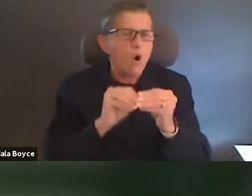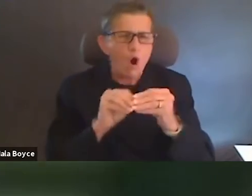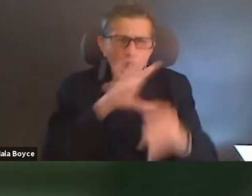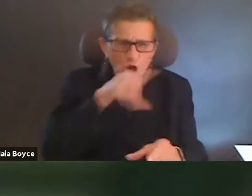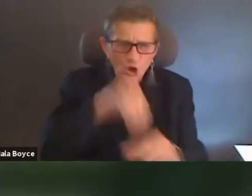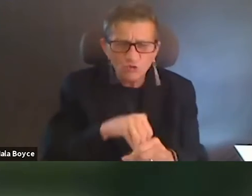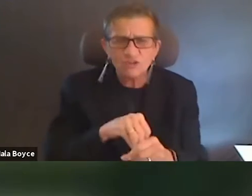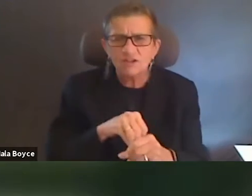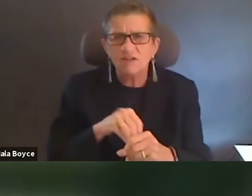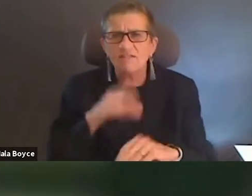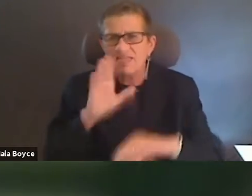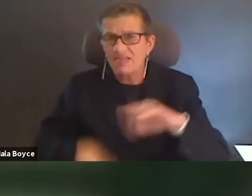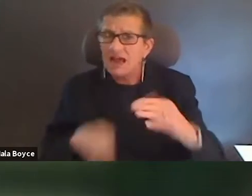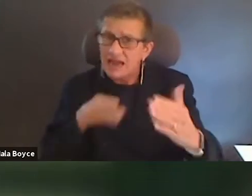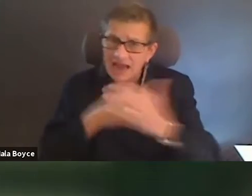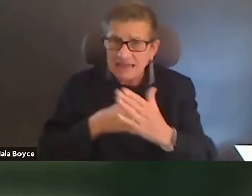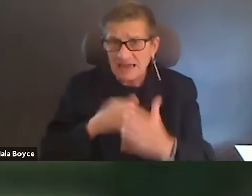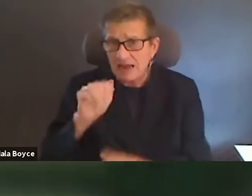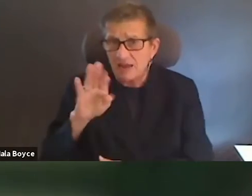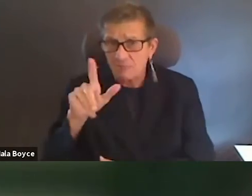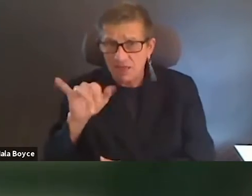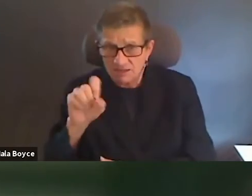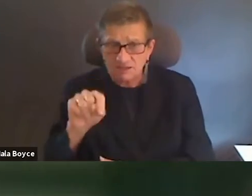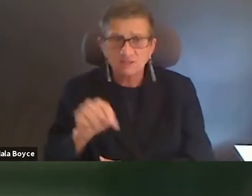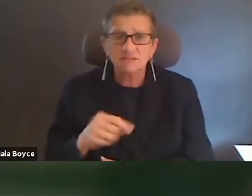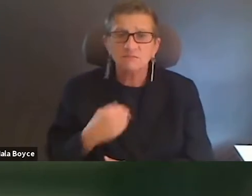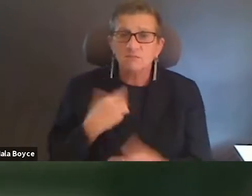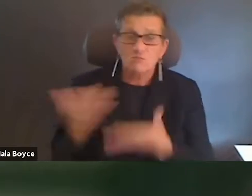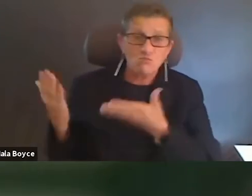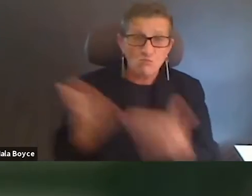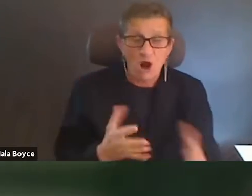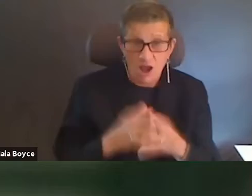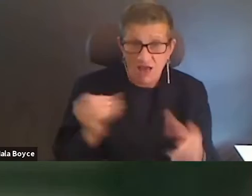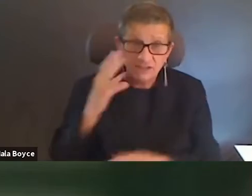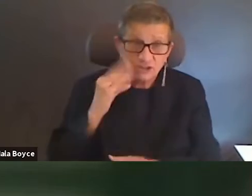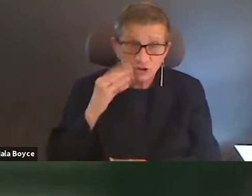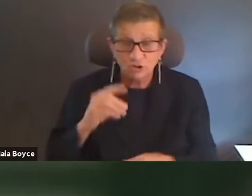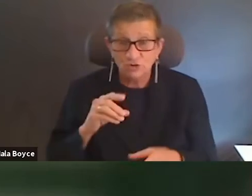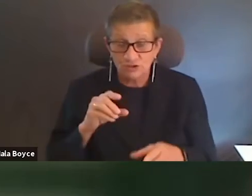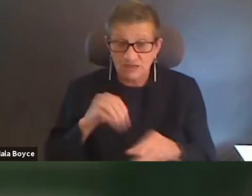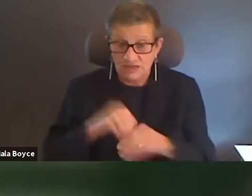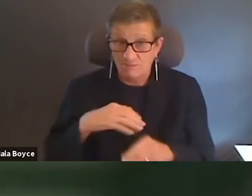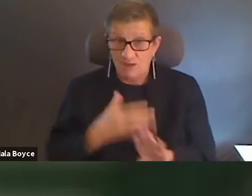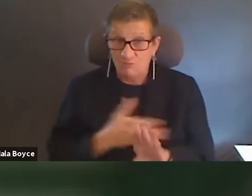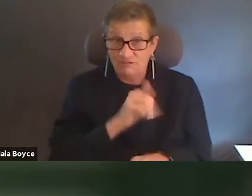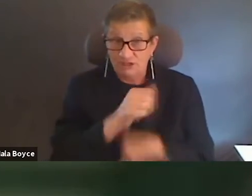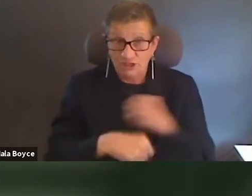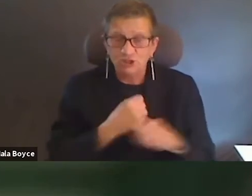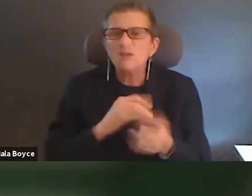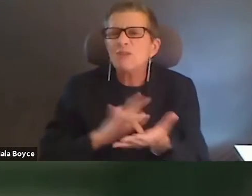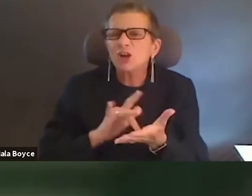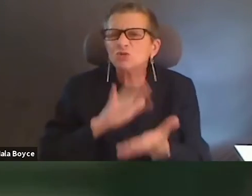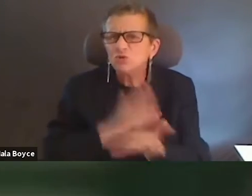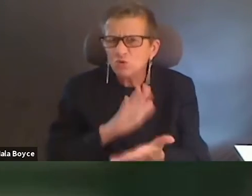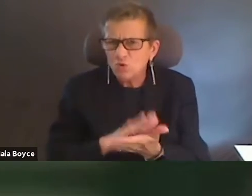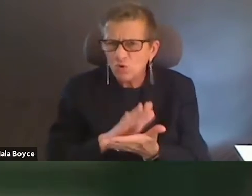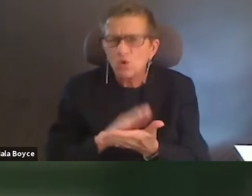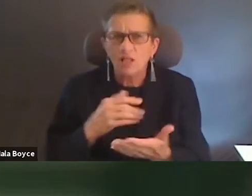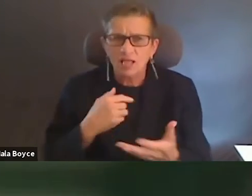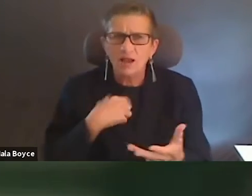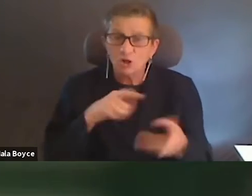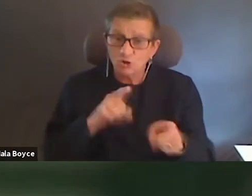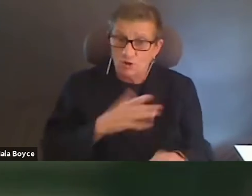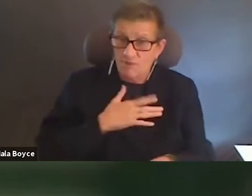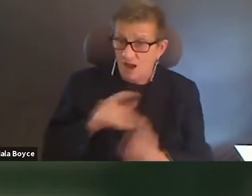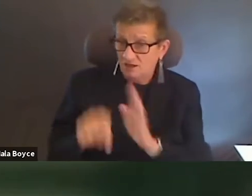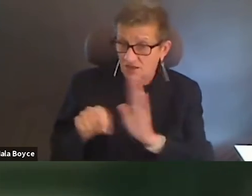anti-ableist. I brought much of my experience in my previous 10 years as associate dean in the medical school, where during my time, we